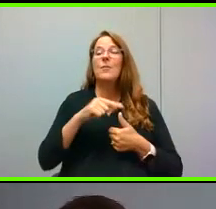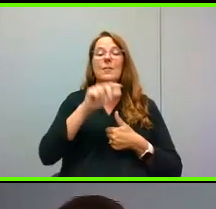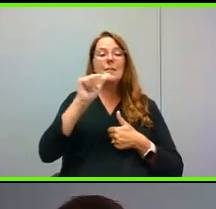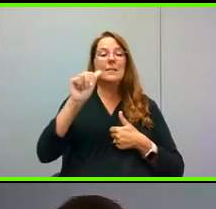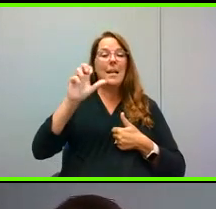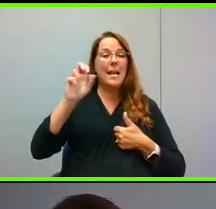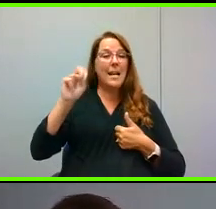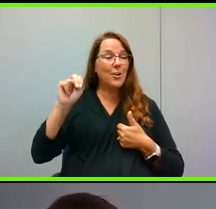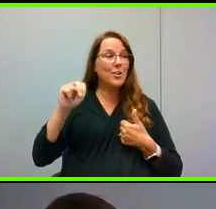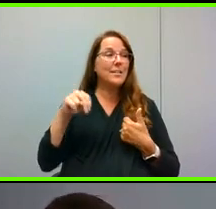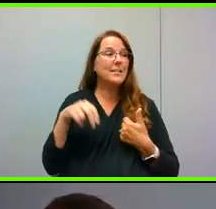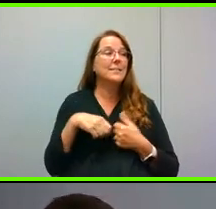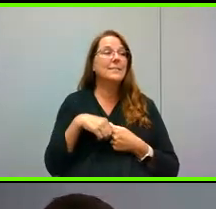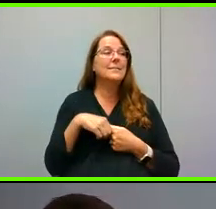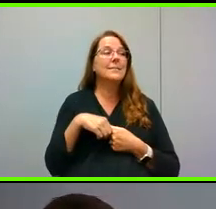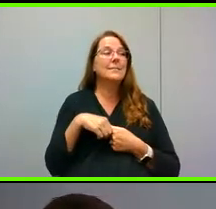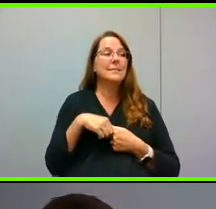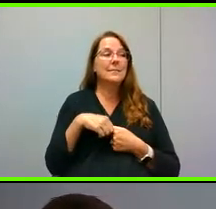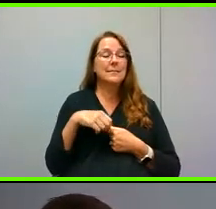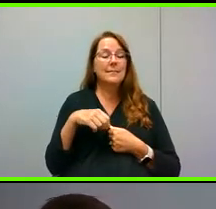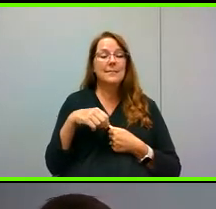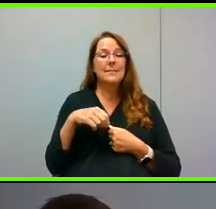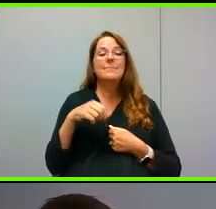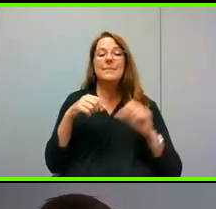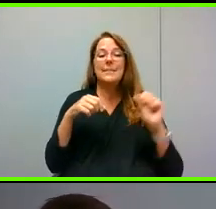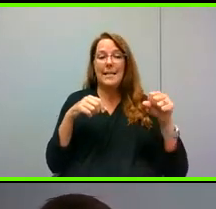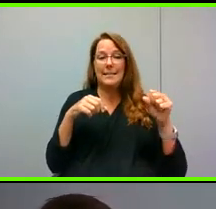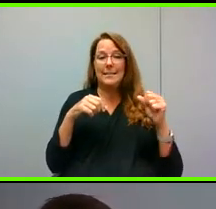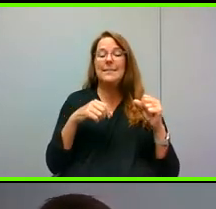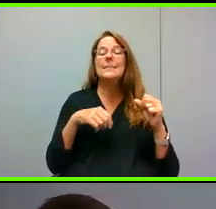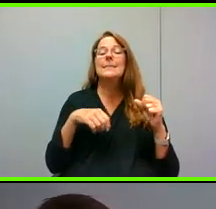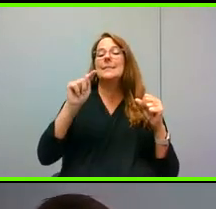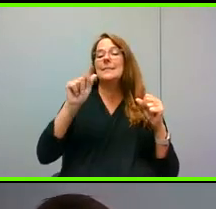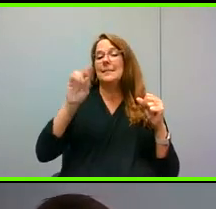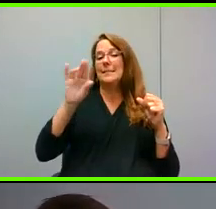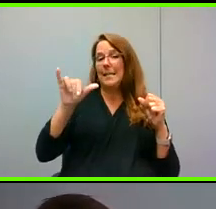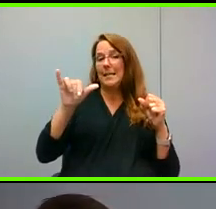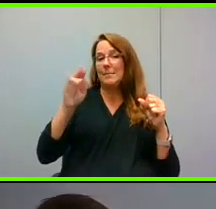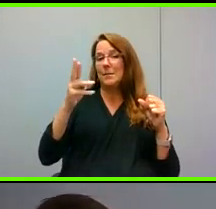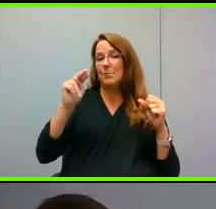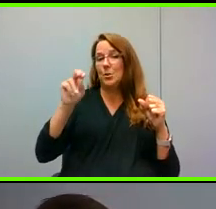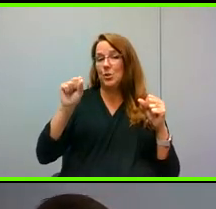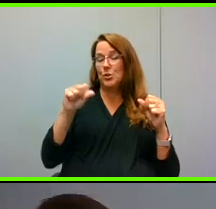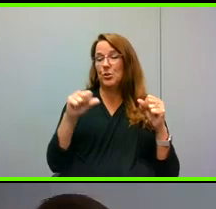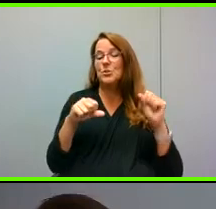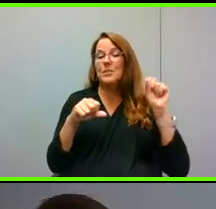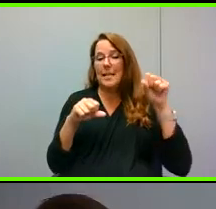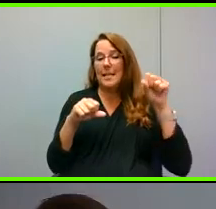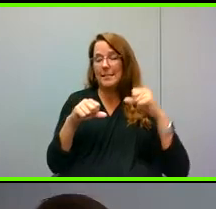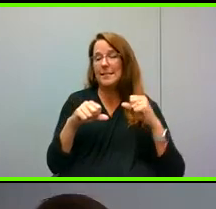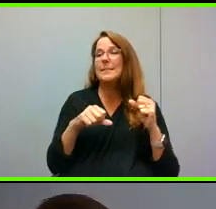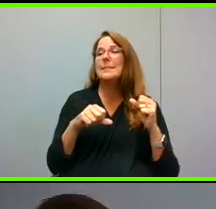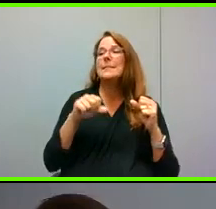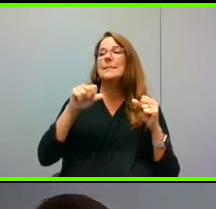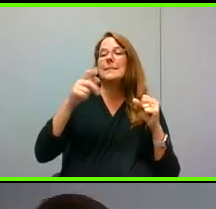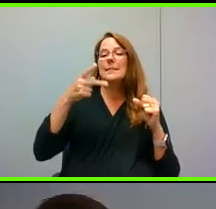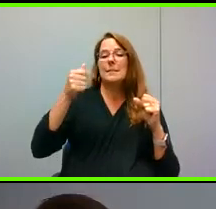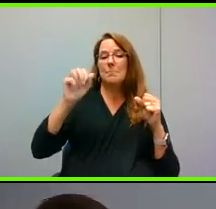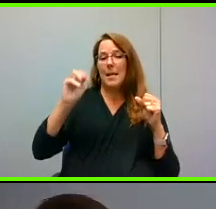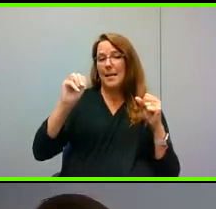Aaron Bassard, Yes. Tammy Burns, Yes.